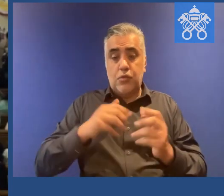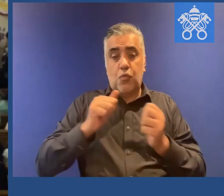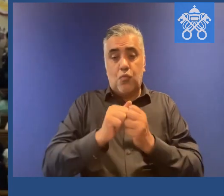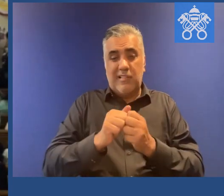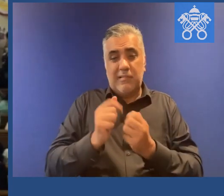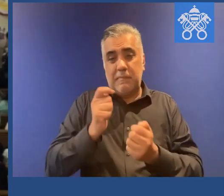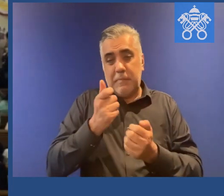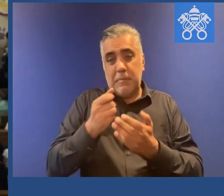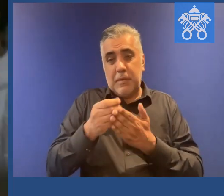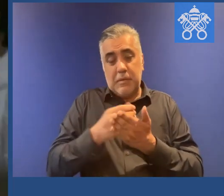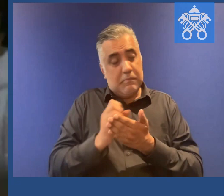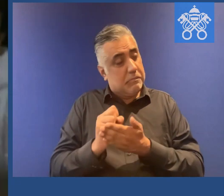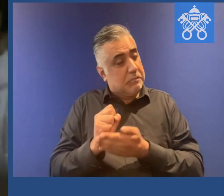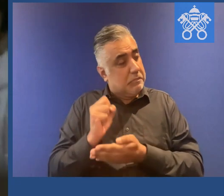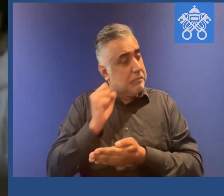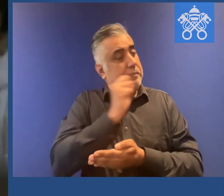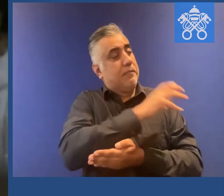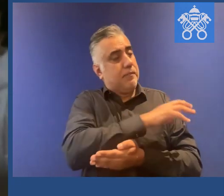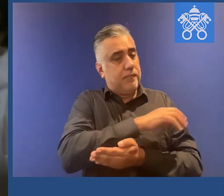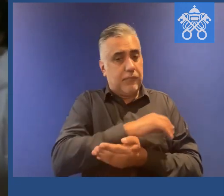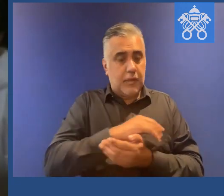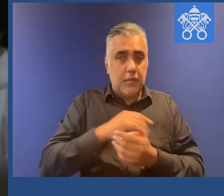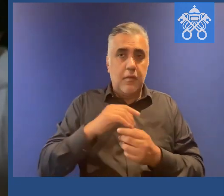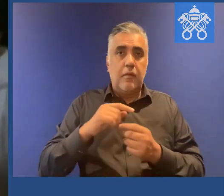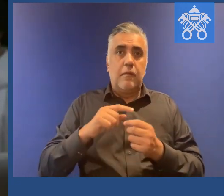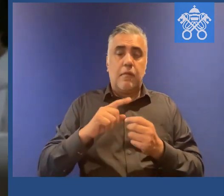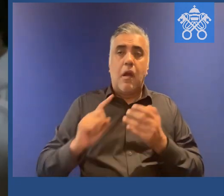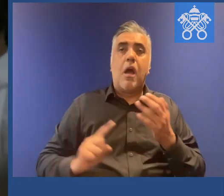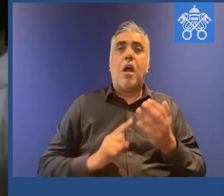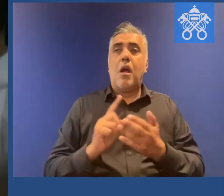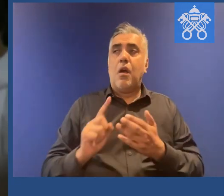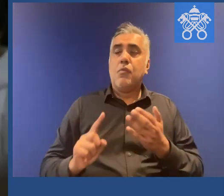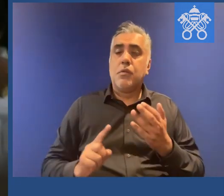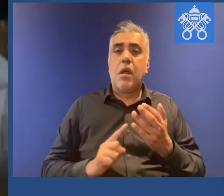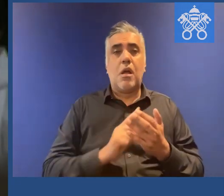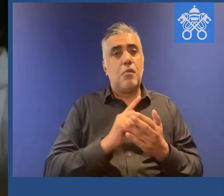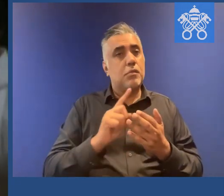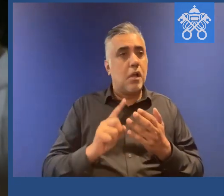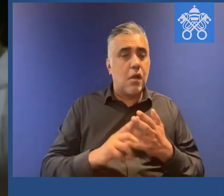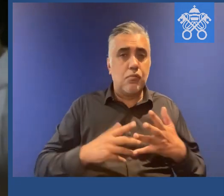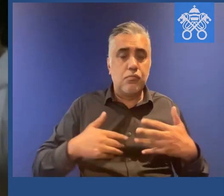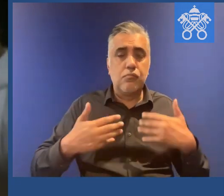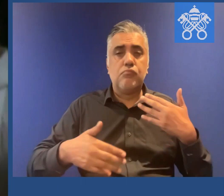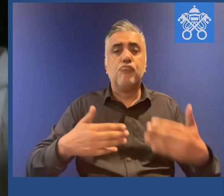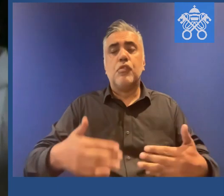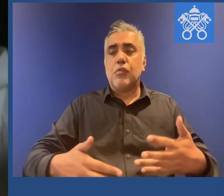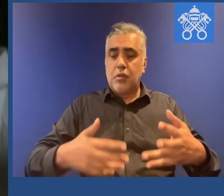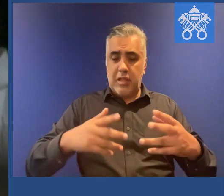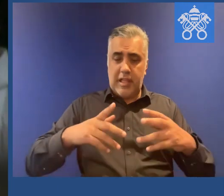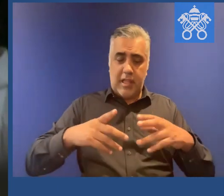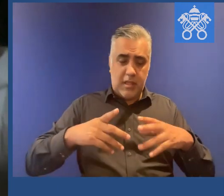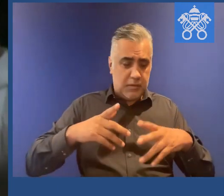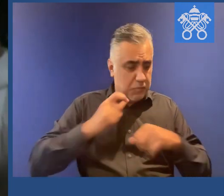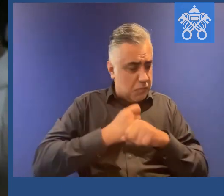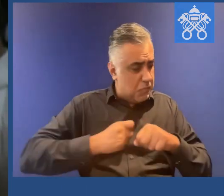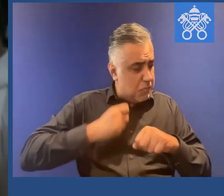meager wages. They toil for hours on end, and their only solace at the end